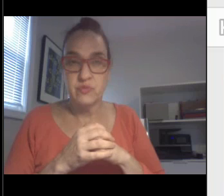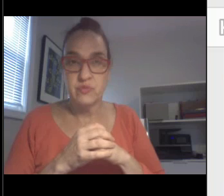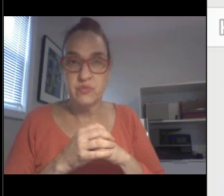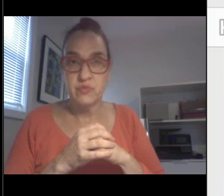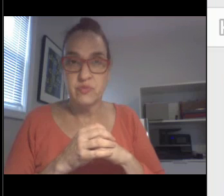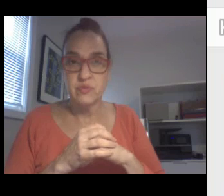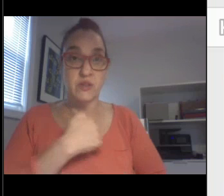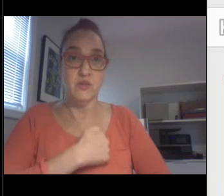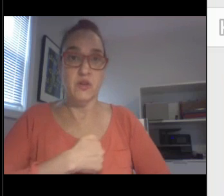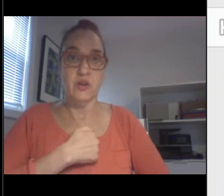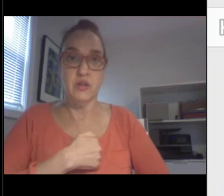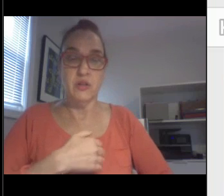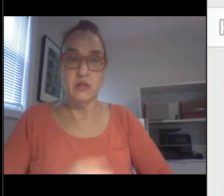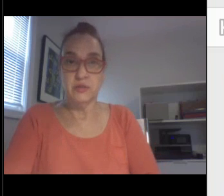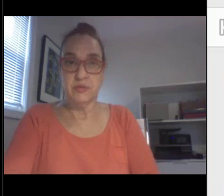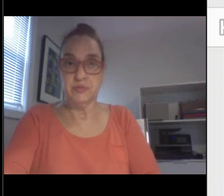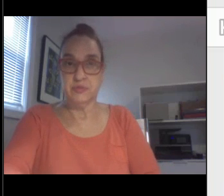Sorry, let's see.